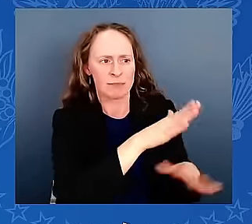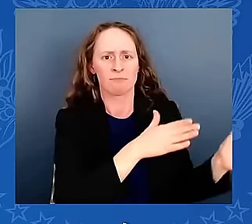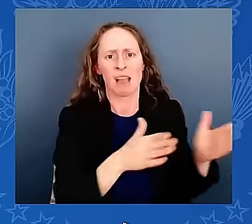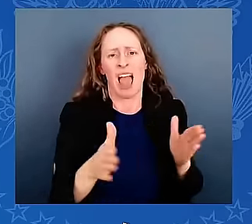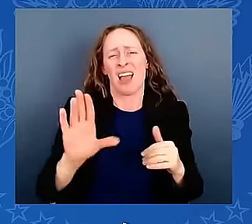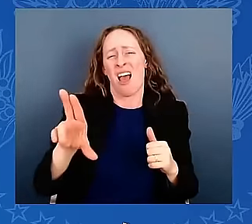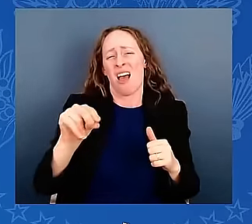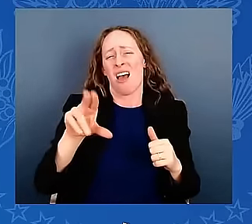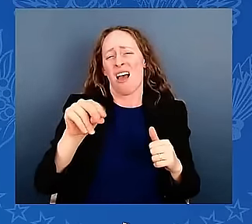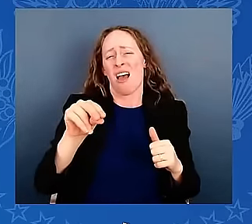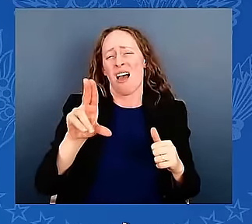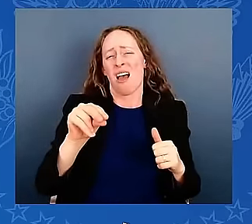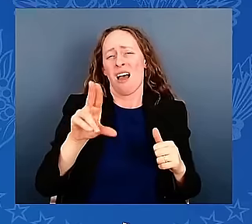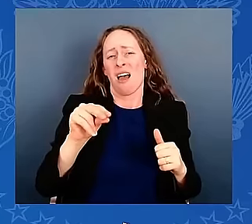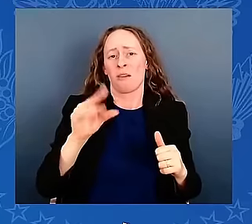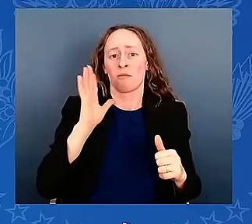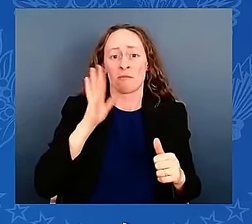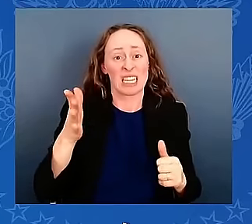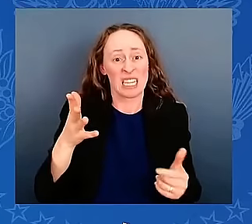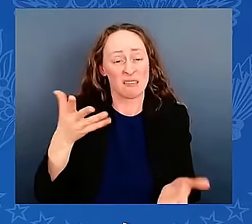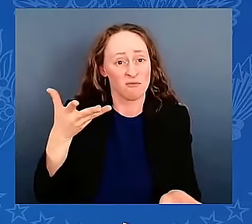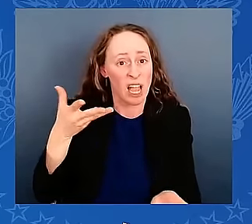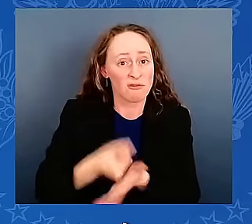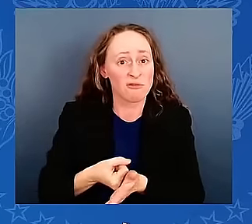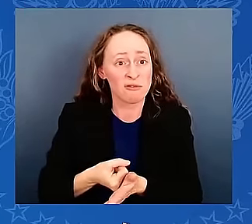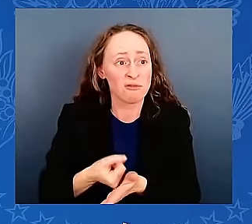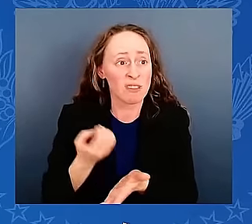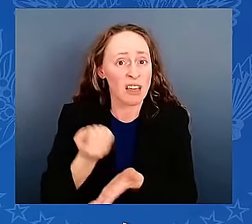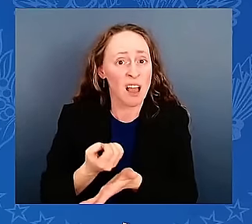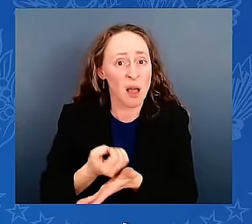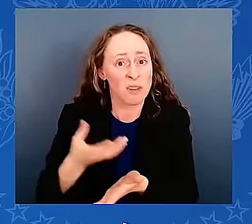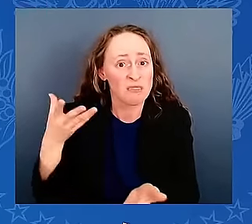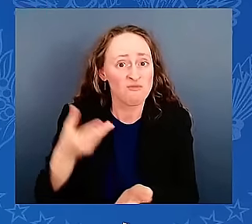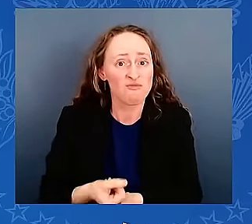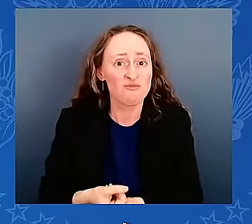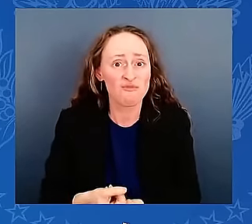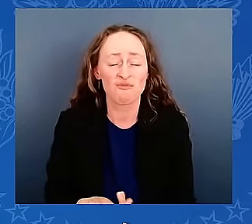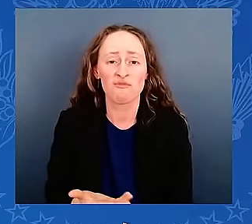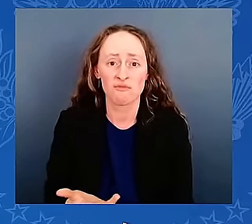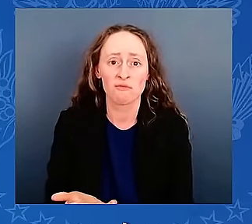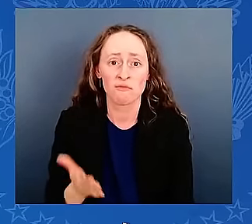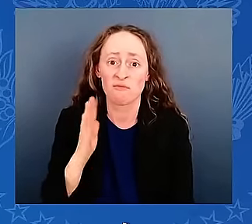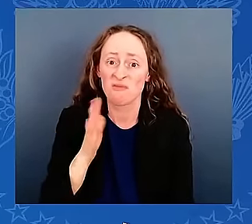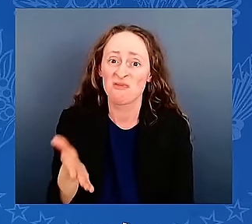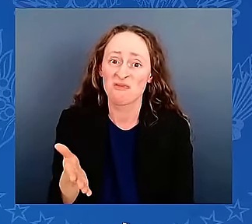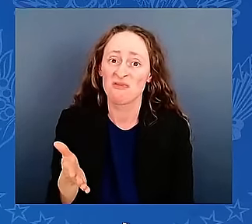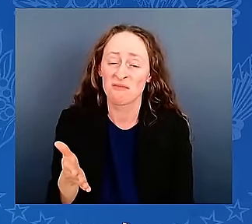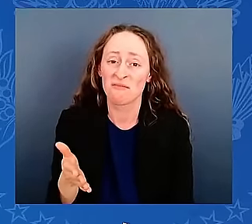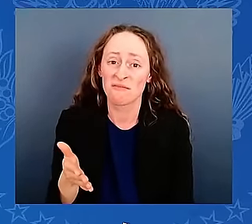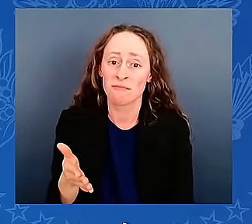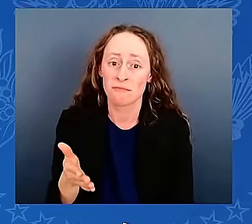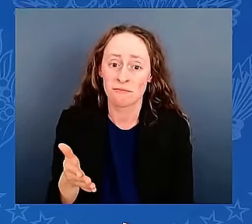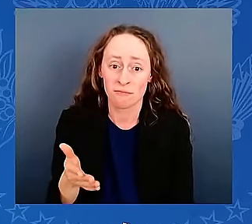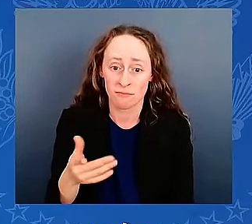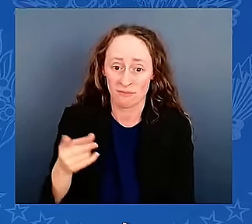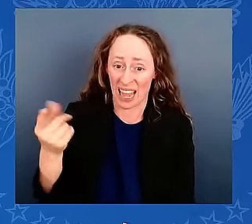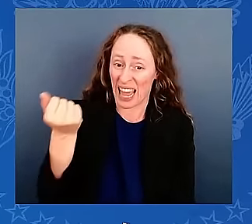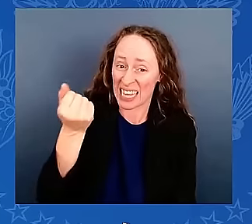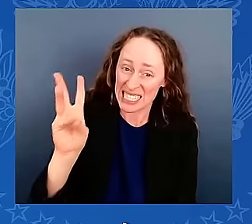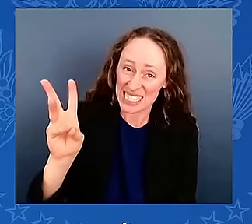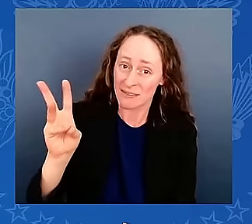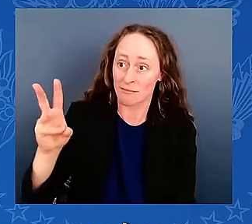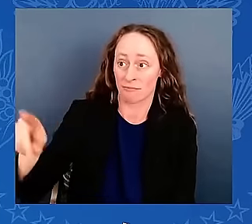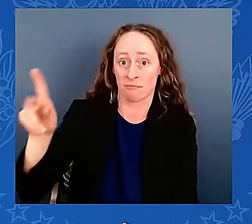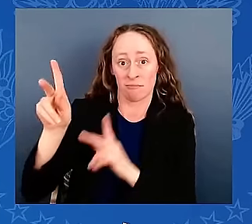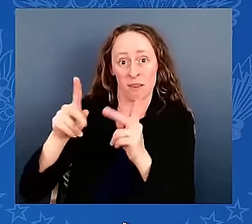these are not a Democratic outfit. 16 Nobel laureates. Look, I come from the corporate